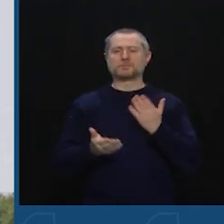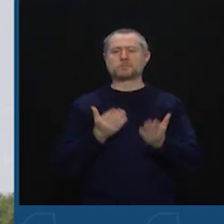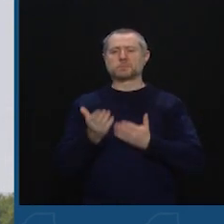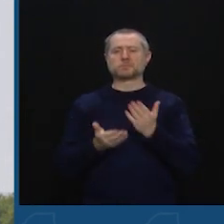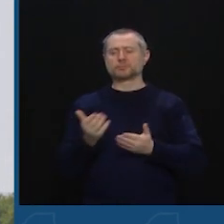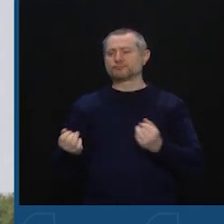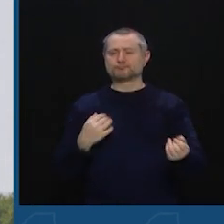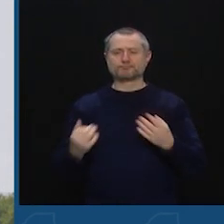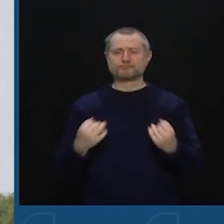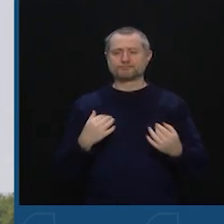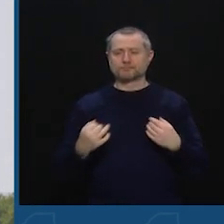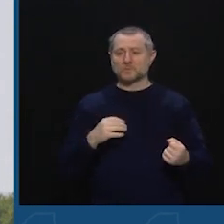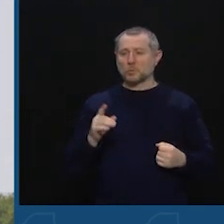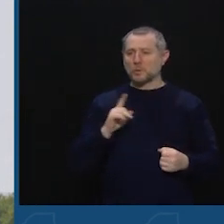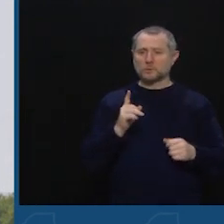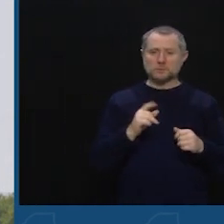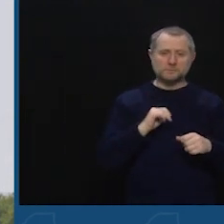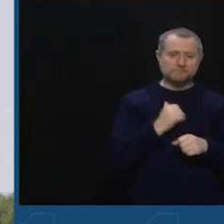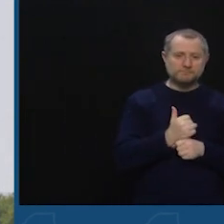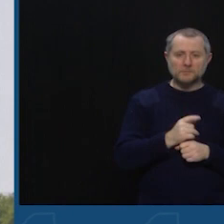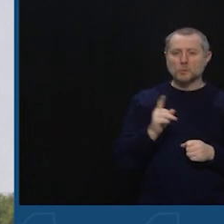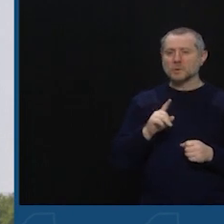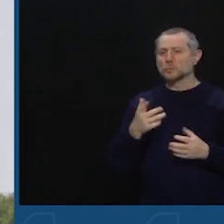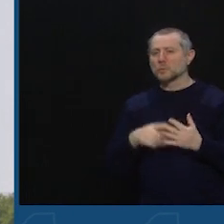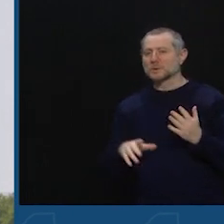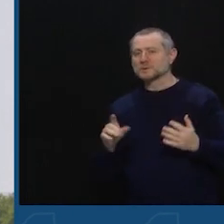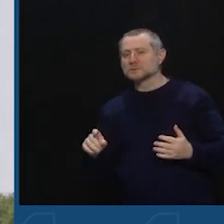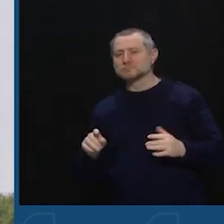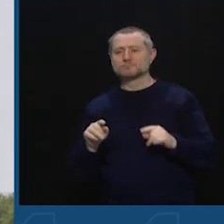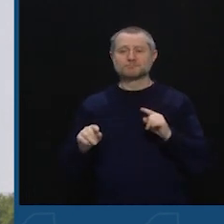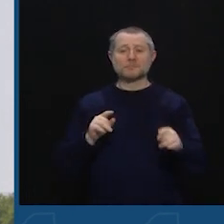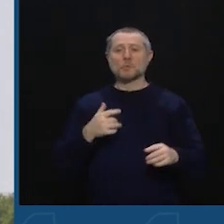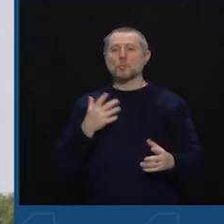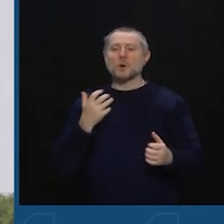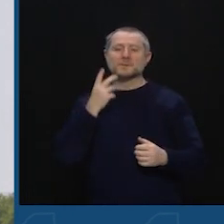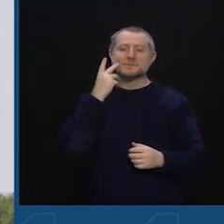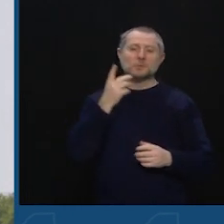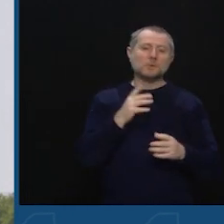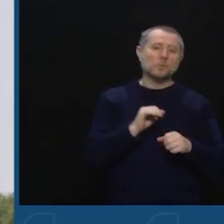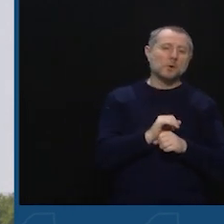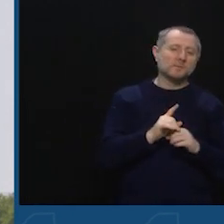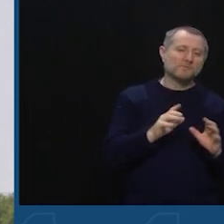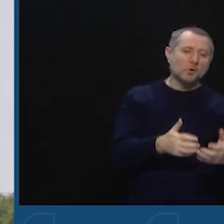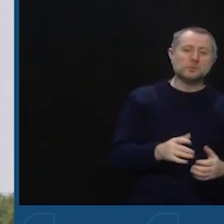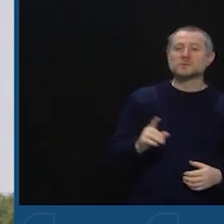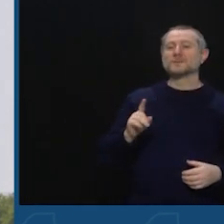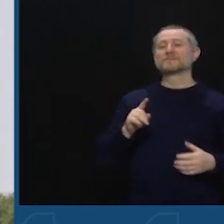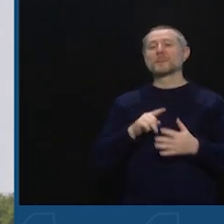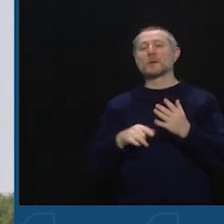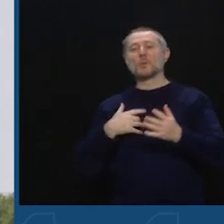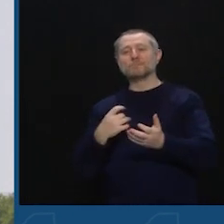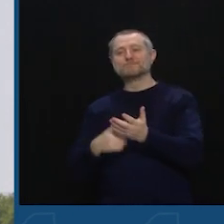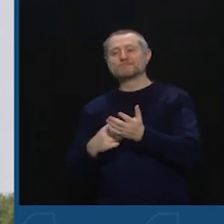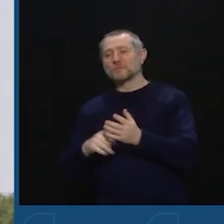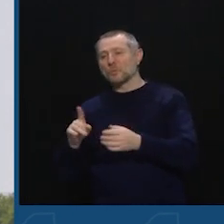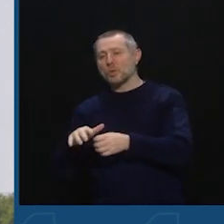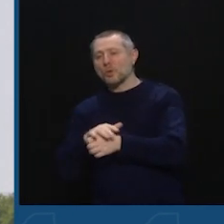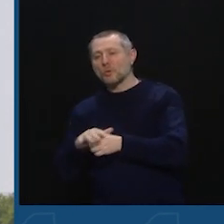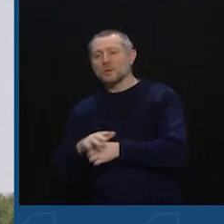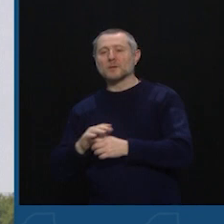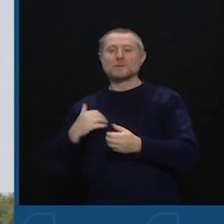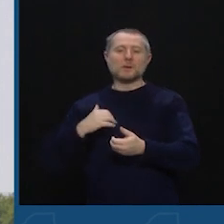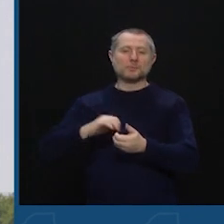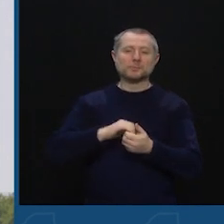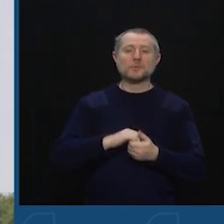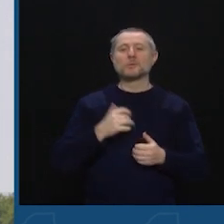what they want, what their needs are, what academic credentials they might want in their workforce, how we can now talk to our local academic partners, how we can bring it all together